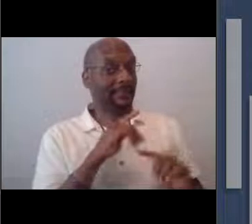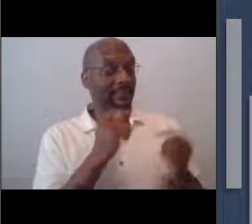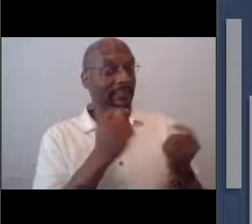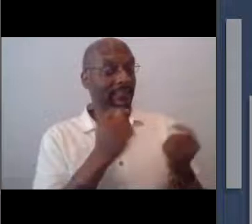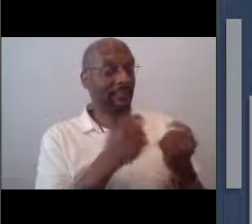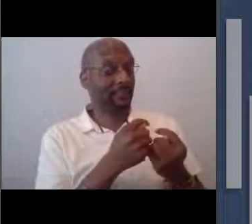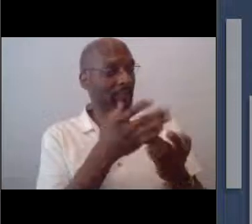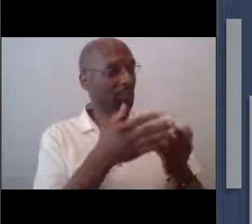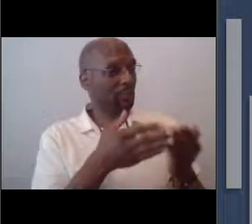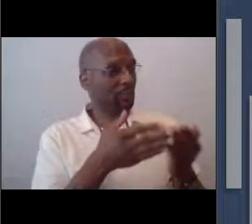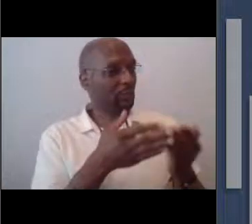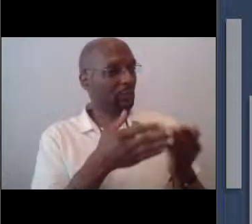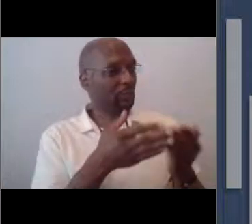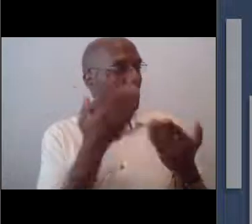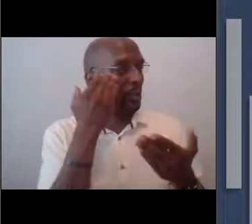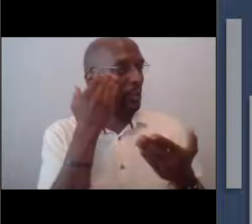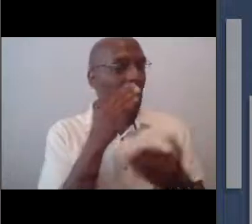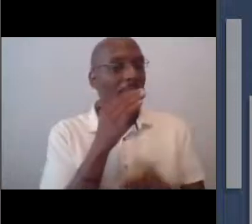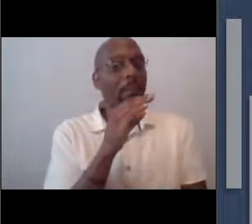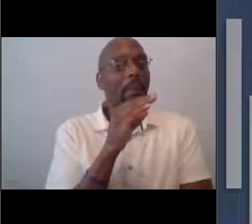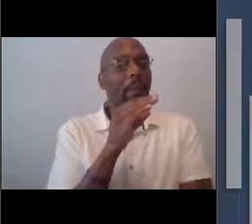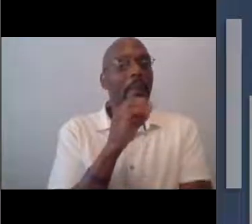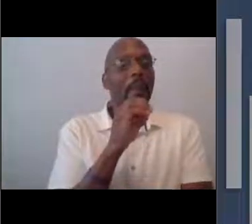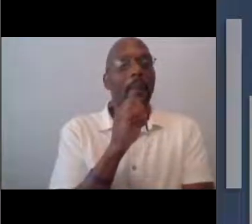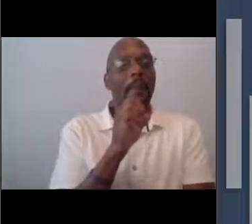Alyssa Kano,